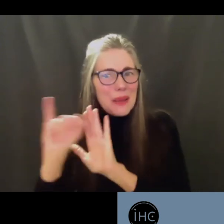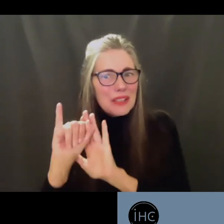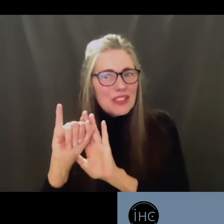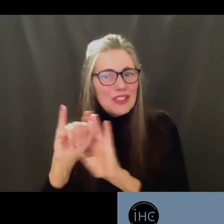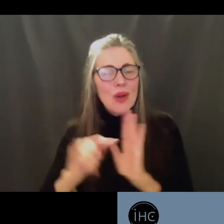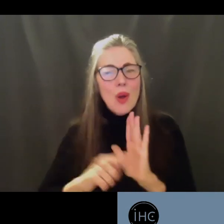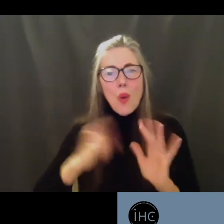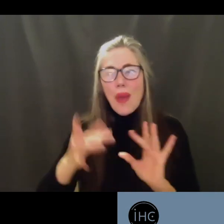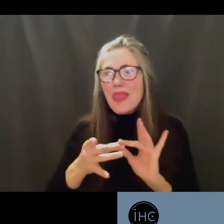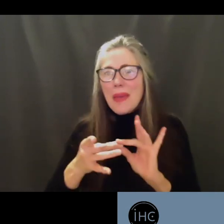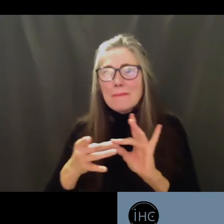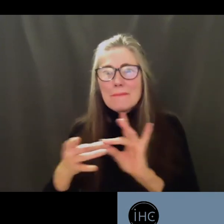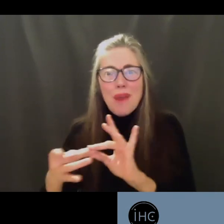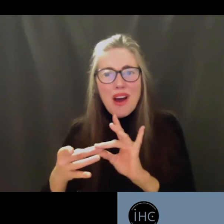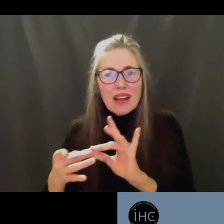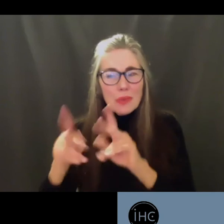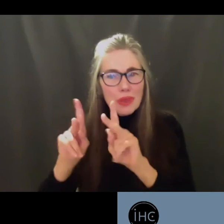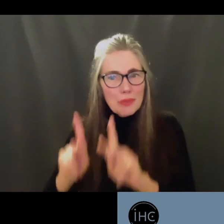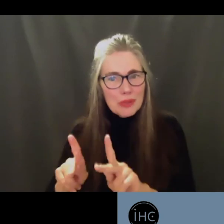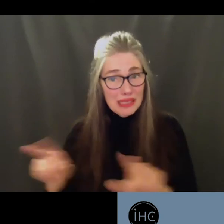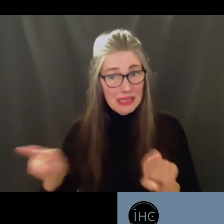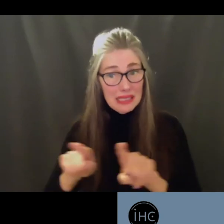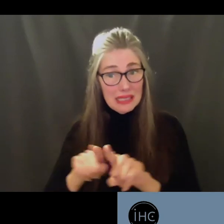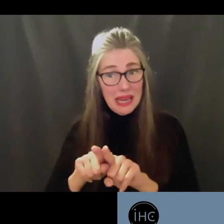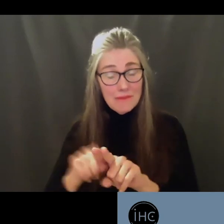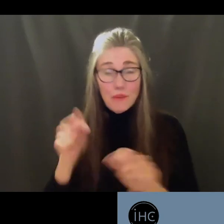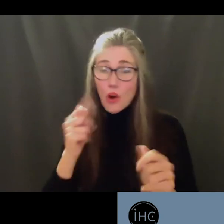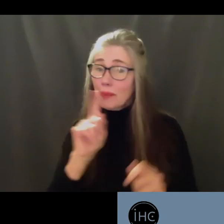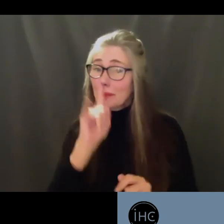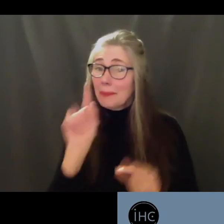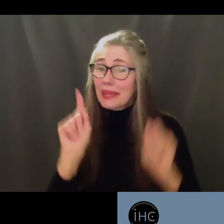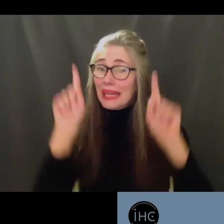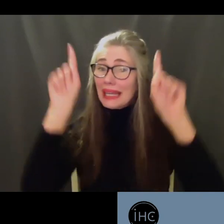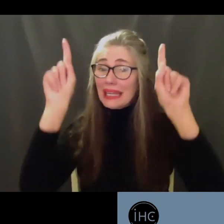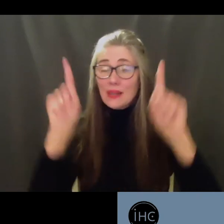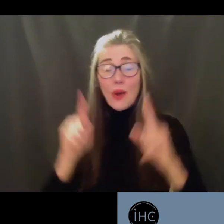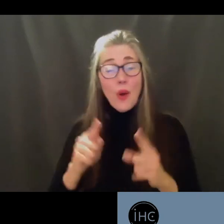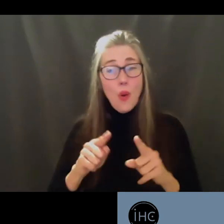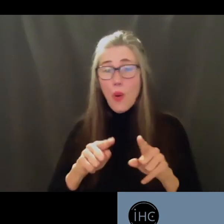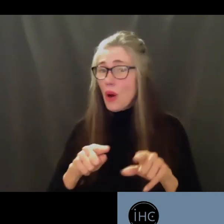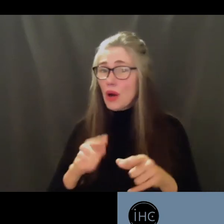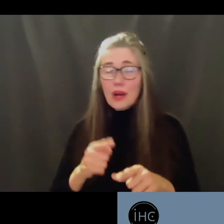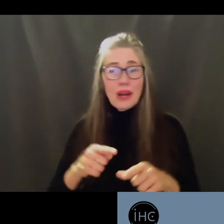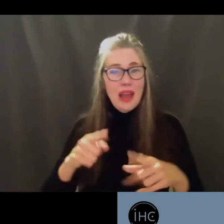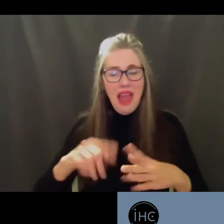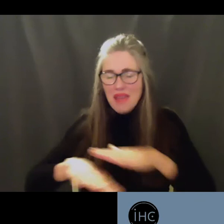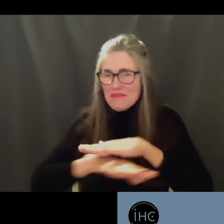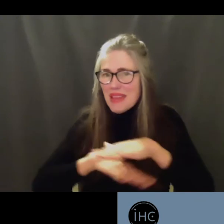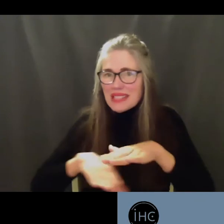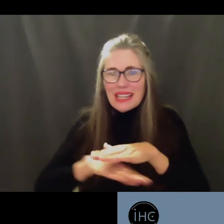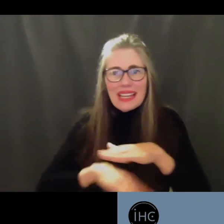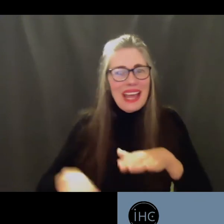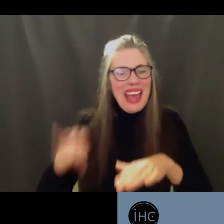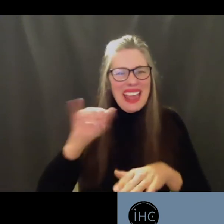they kind of, and this is true of elites as well as grassroots, they stick with him till the bitter end